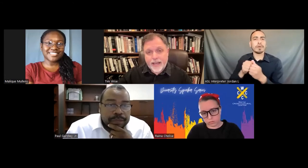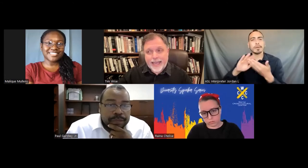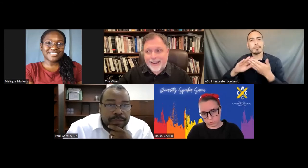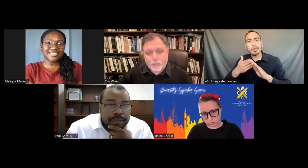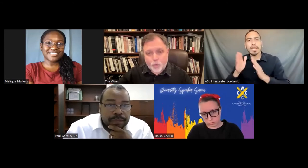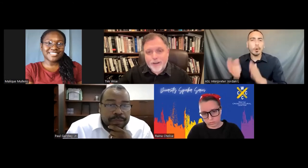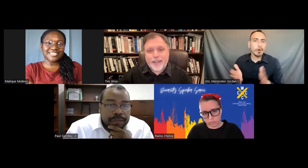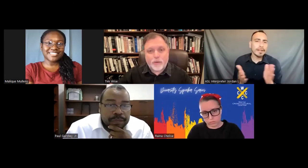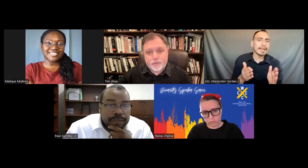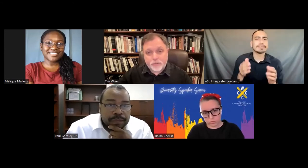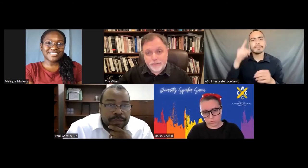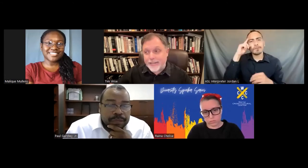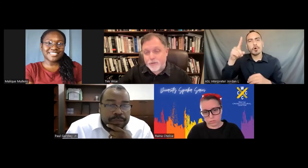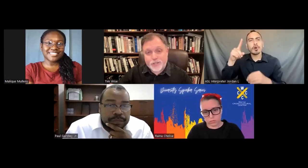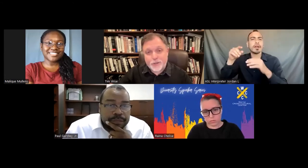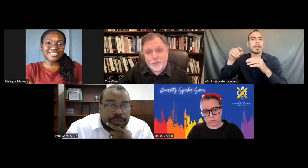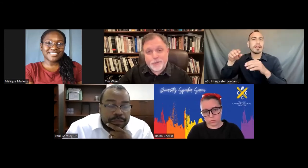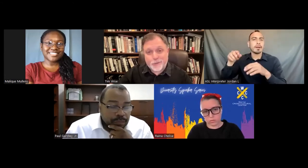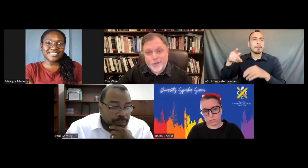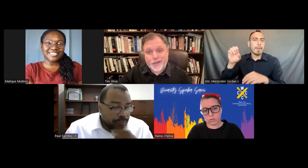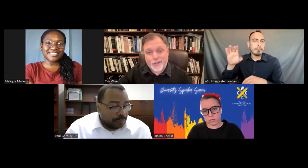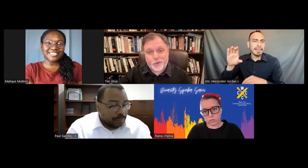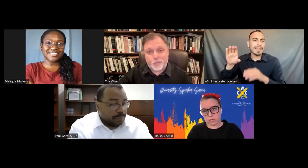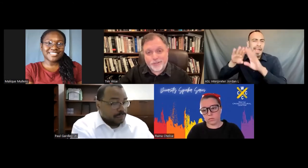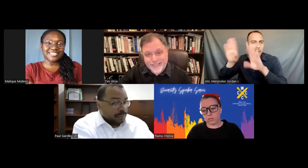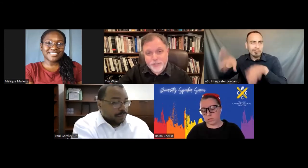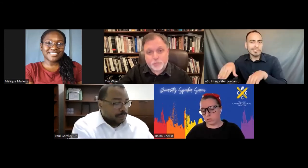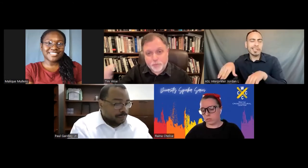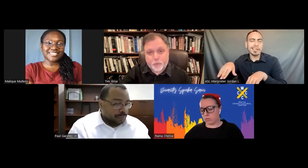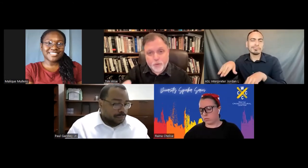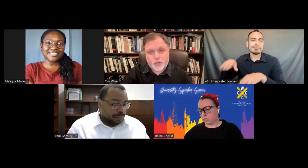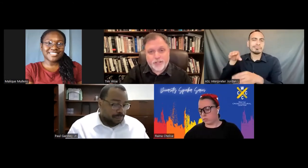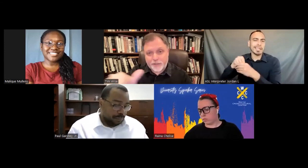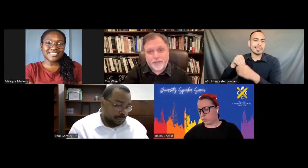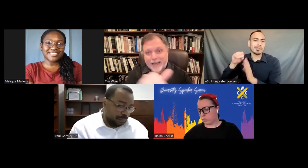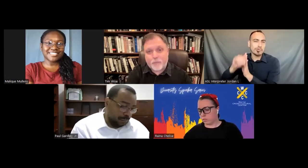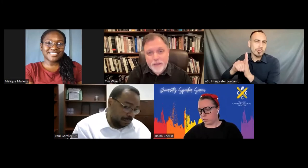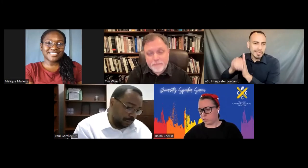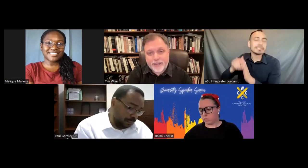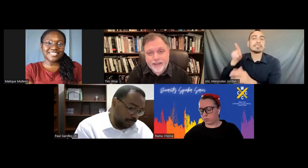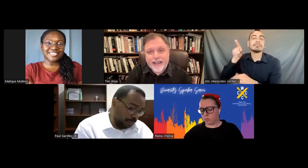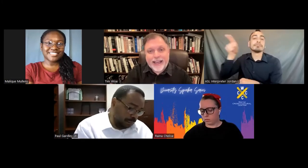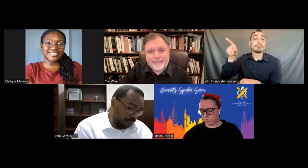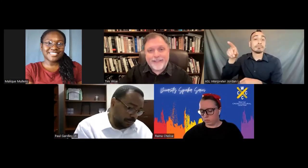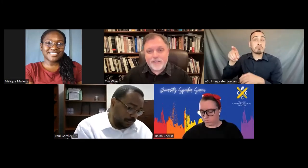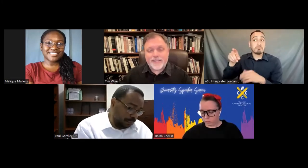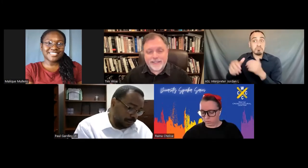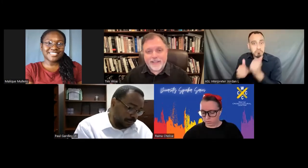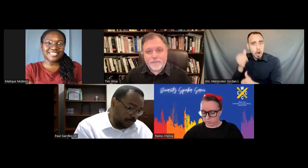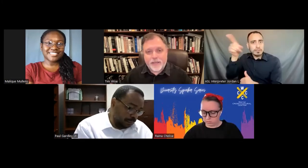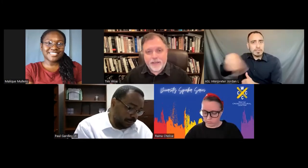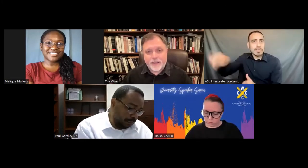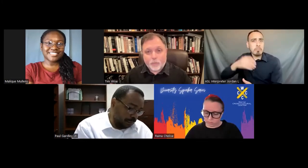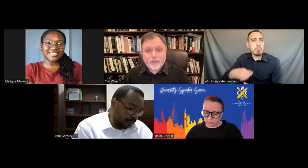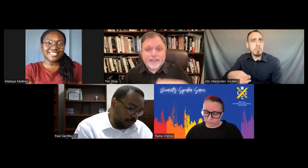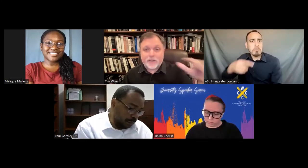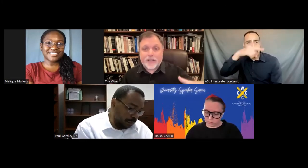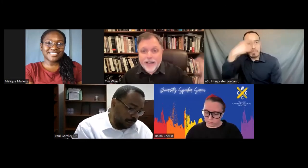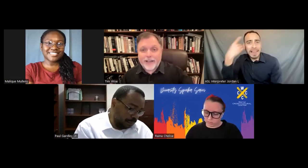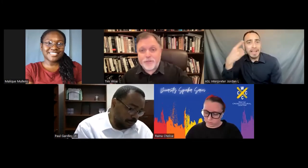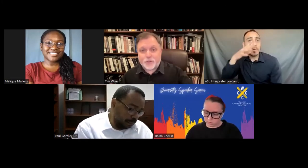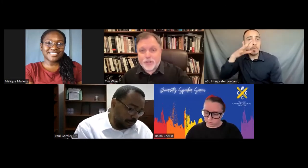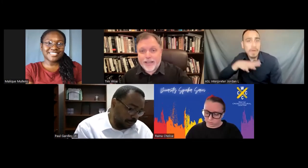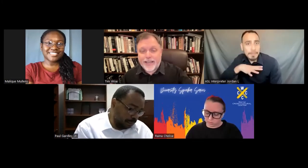Orleans, and I'm working with the leaders in those communities who were disproportionately Black women, and they're telling me what